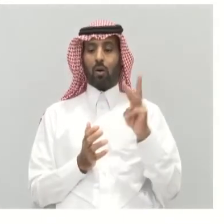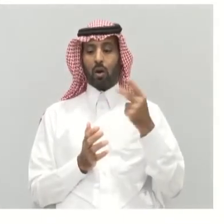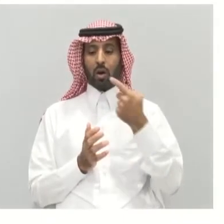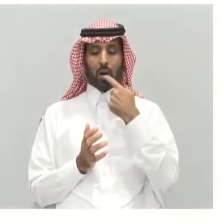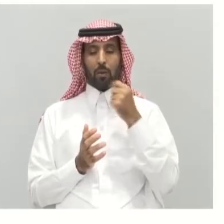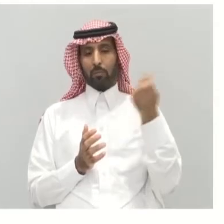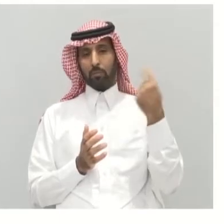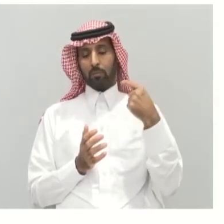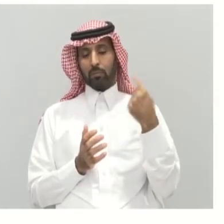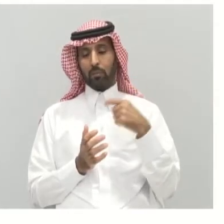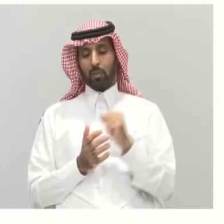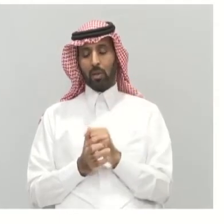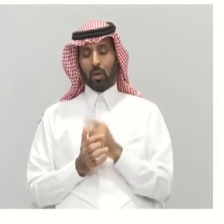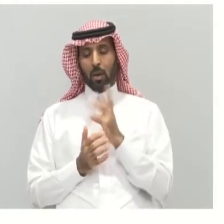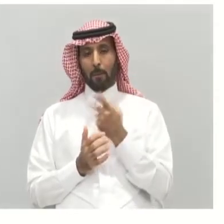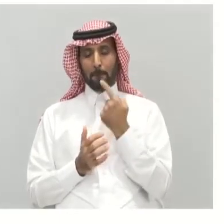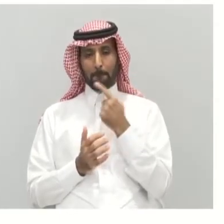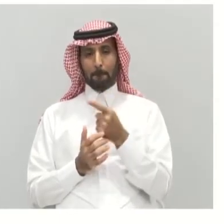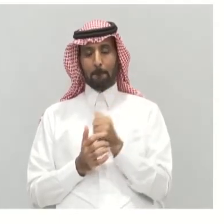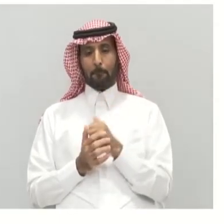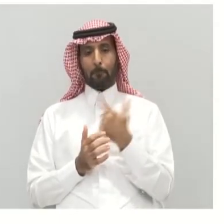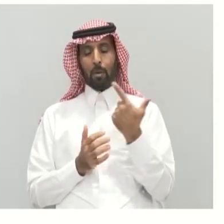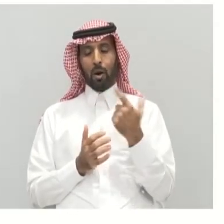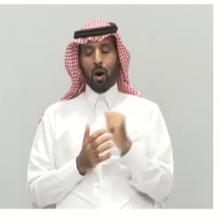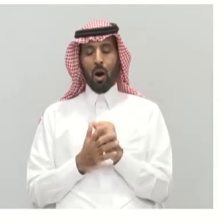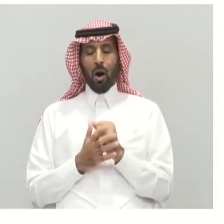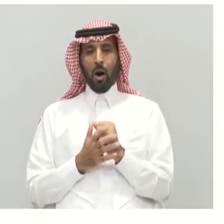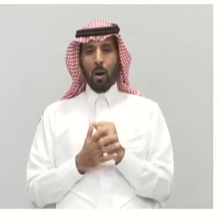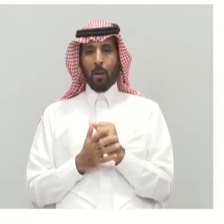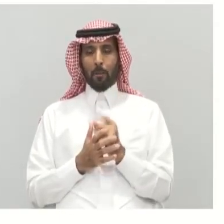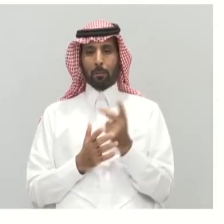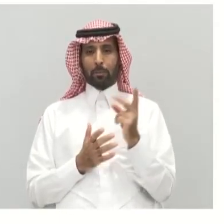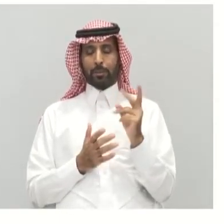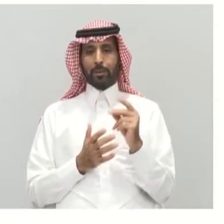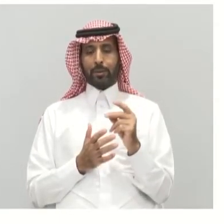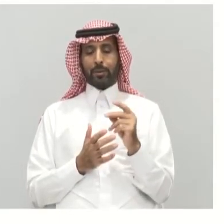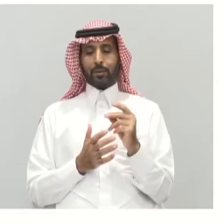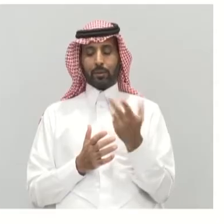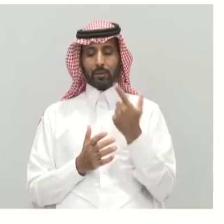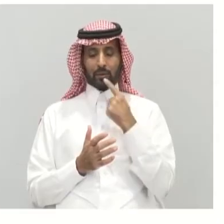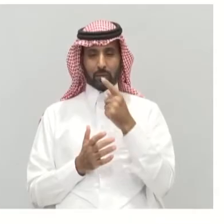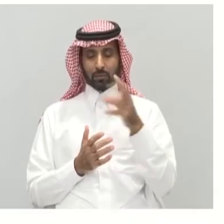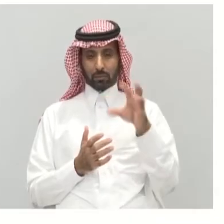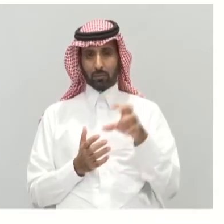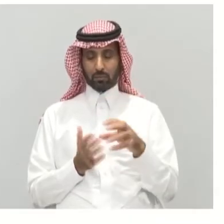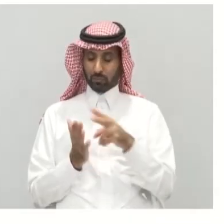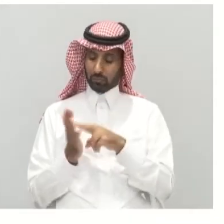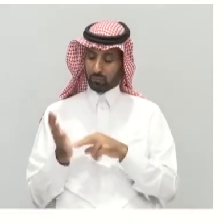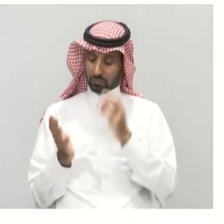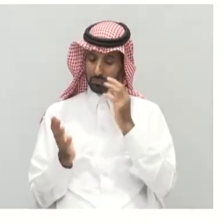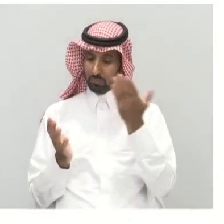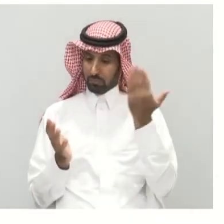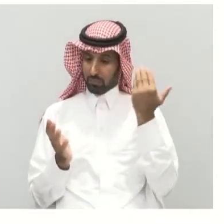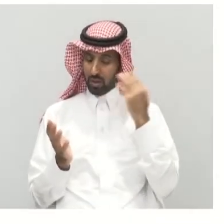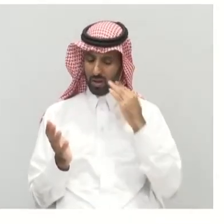was 11 or when I was 7 years old, okay? I didn't use to read and